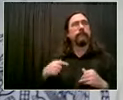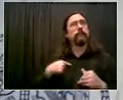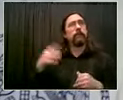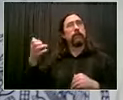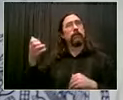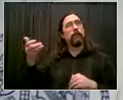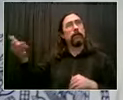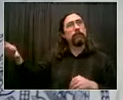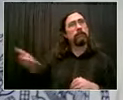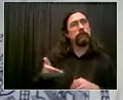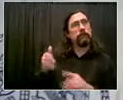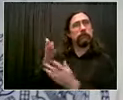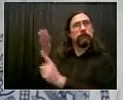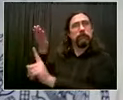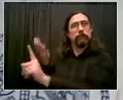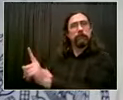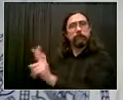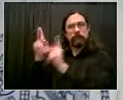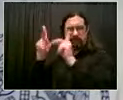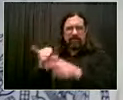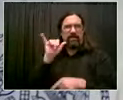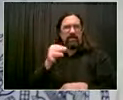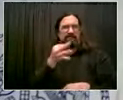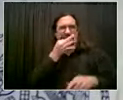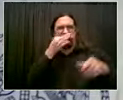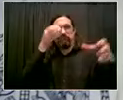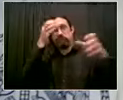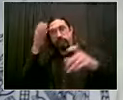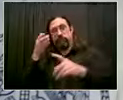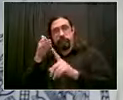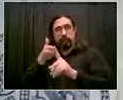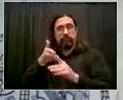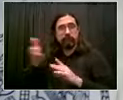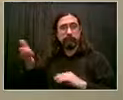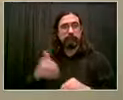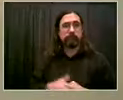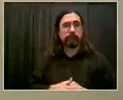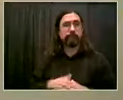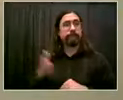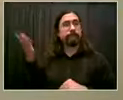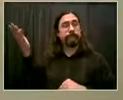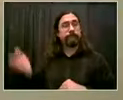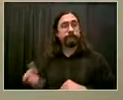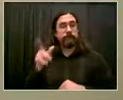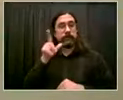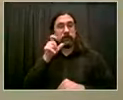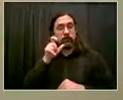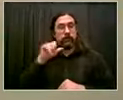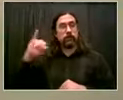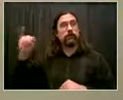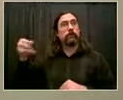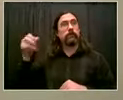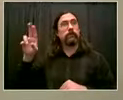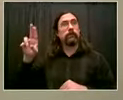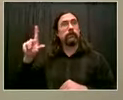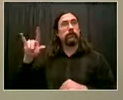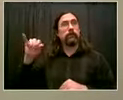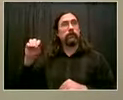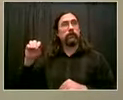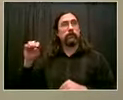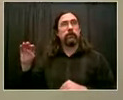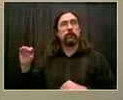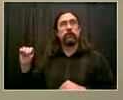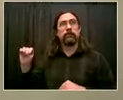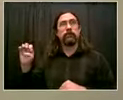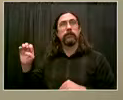Hey, thank you so much. It means a lot to me, Maritza. Thank you so much for your bill. That's definitely what makes all the difference in the